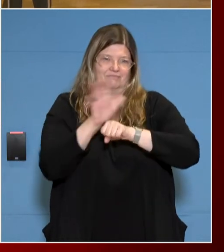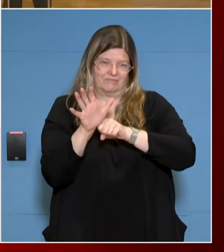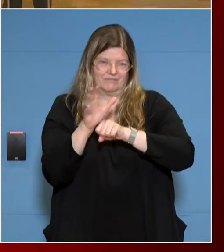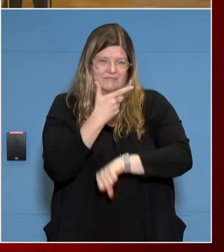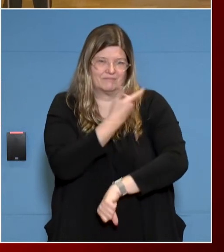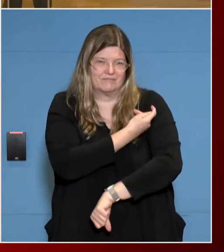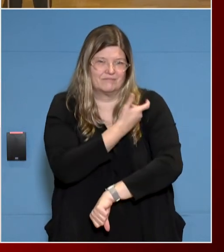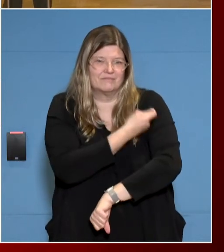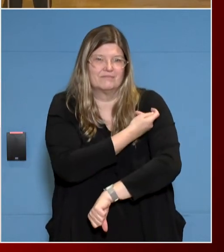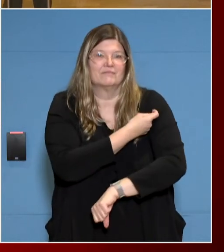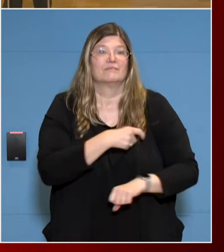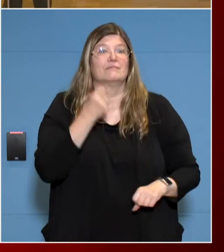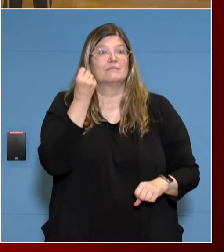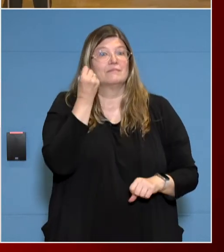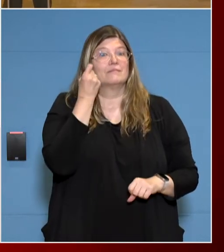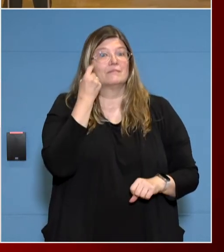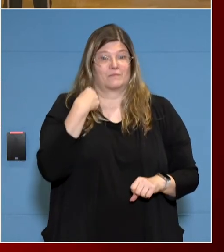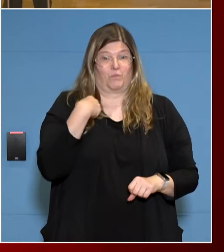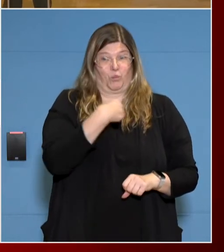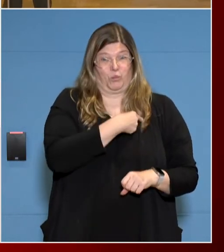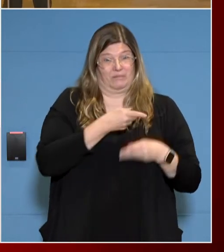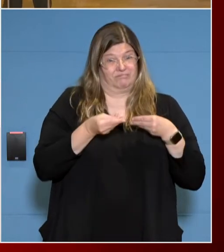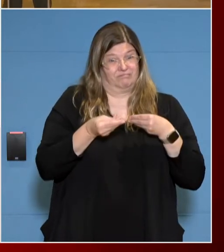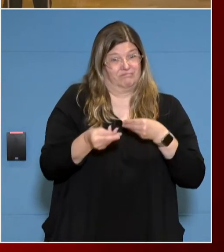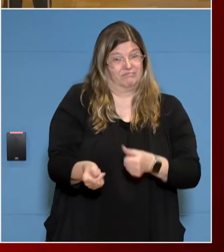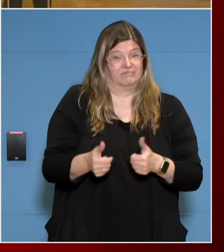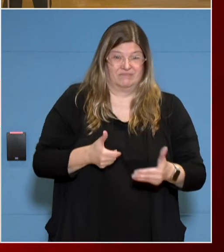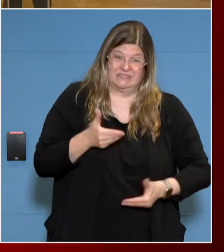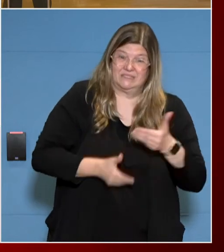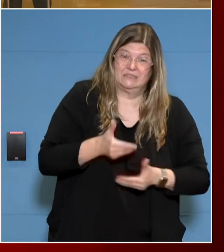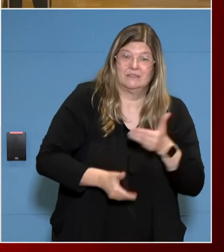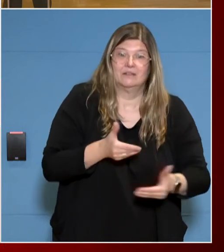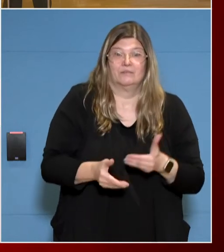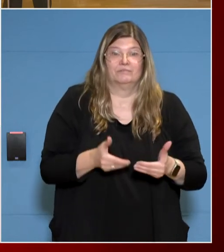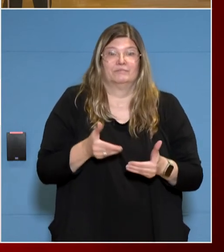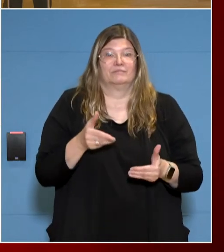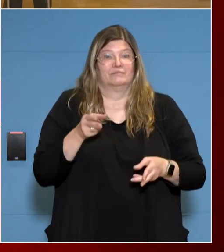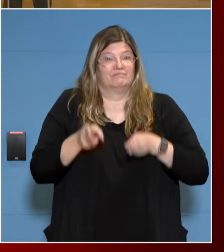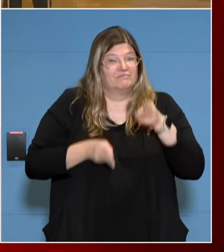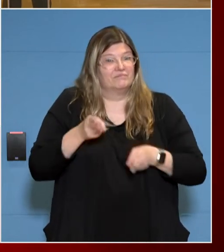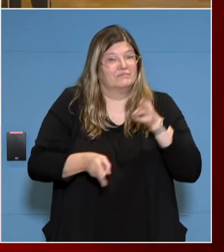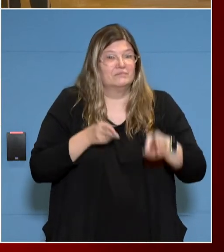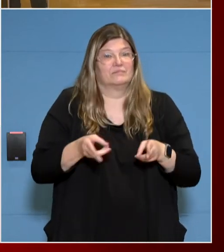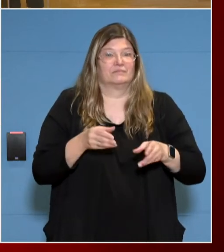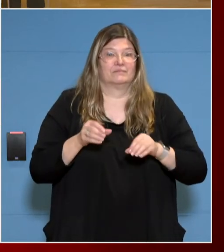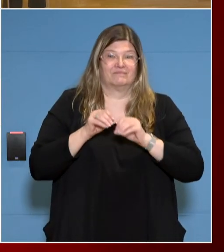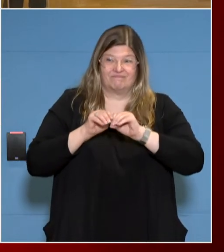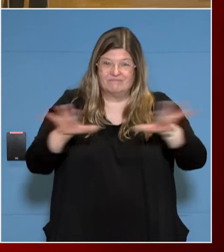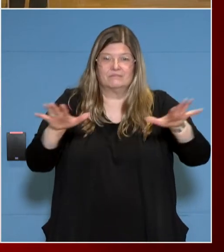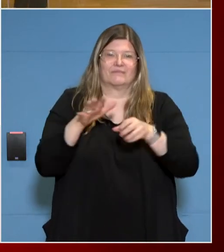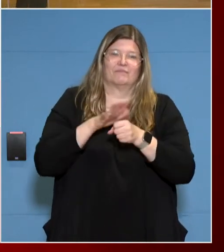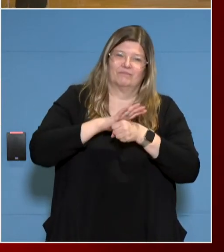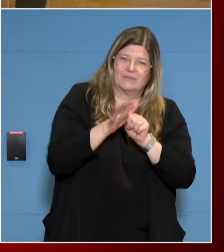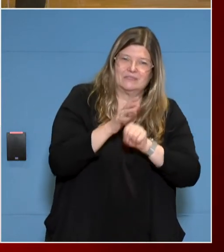our efficiency in delivering the COVID vaccine. Already, we have been able to administer more